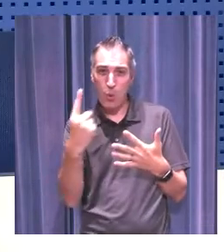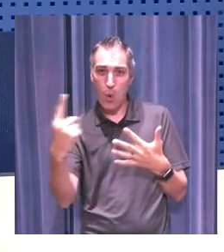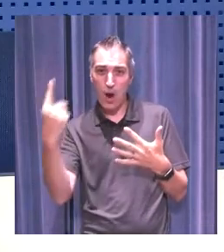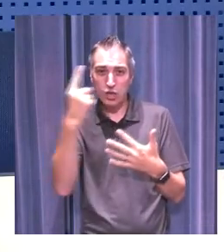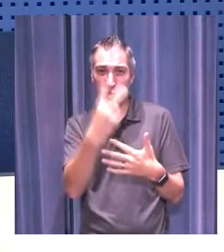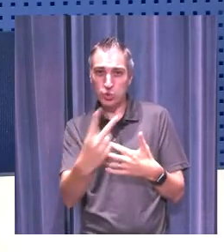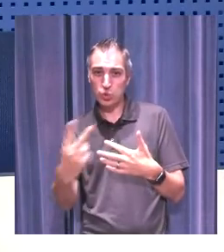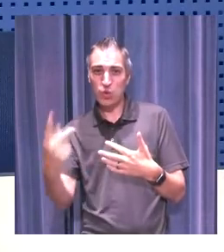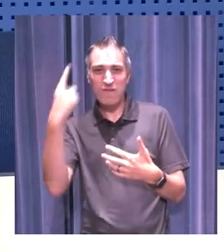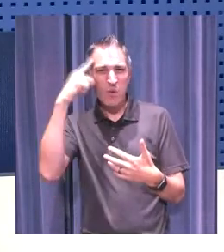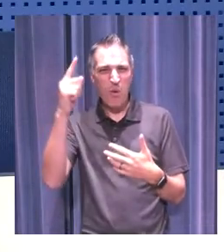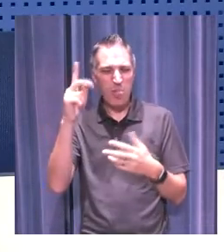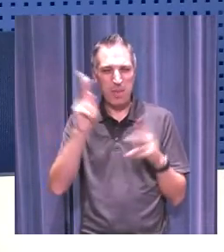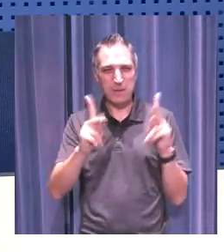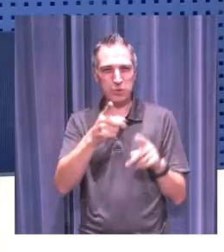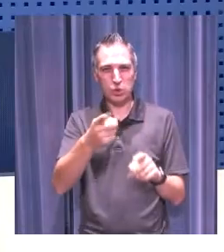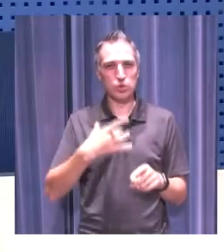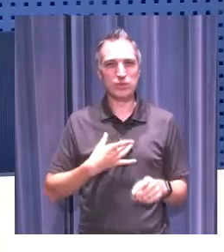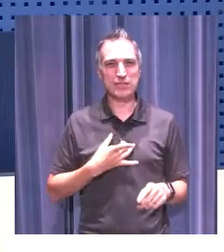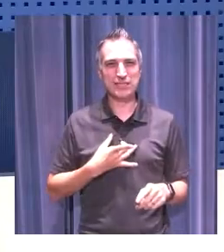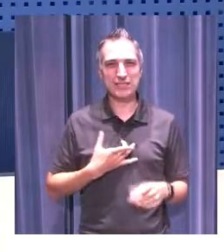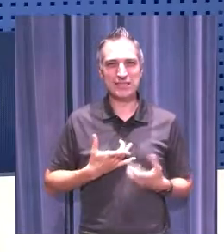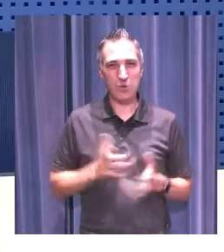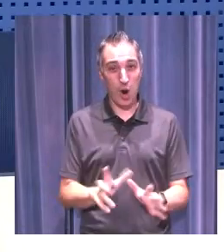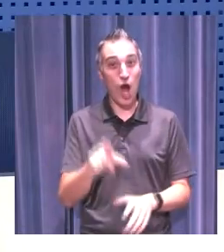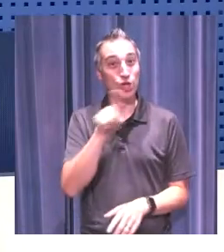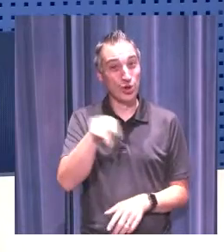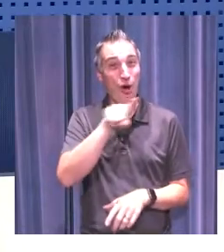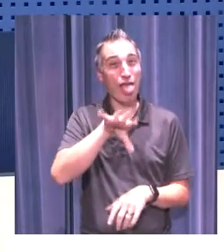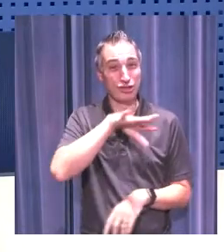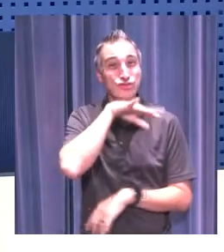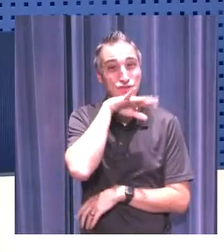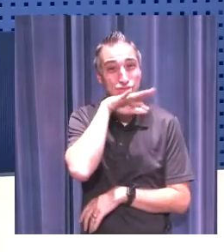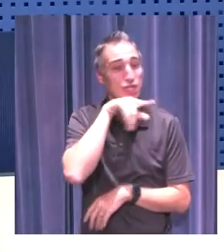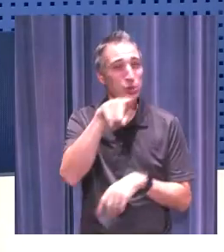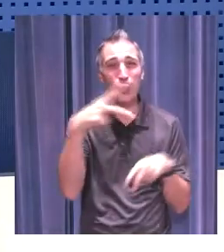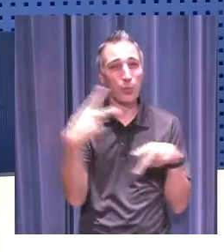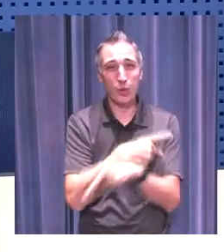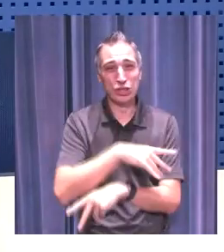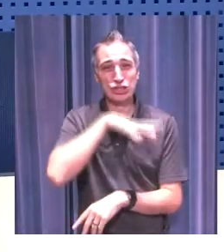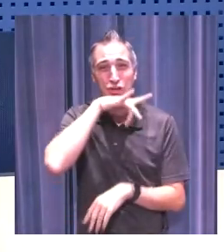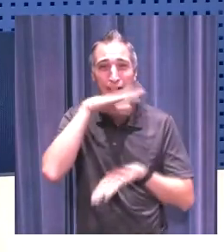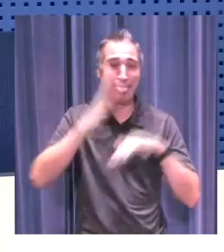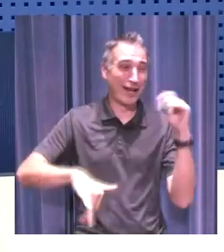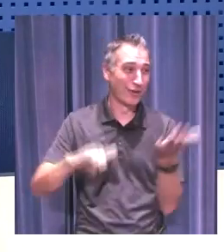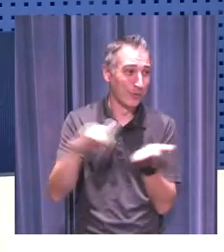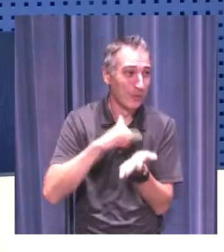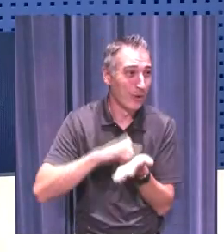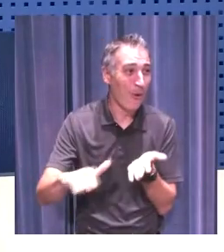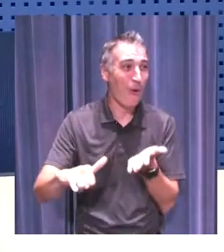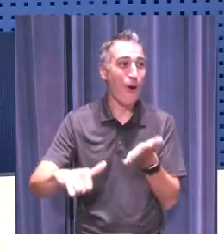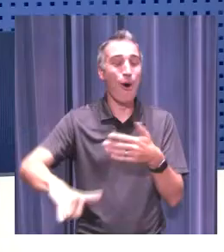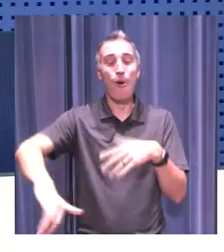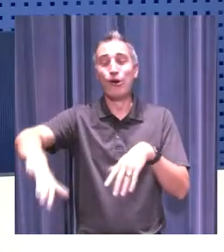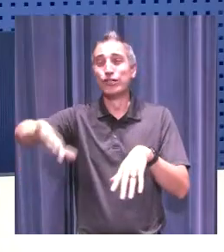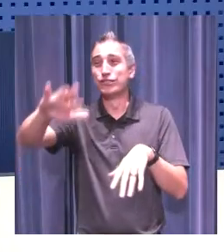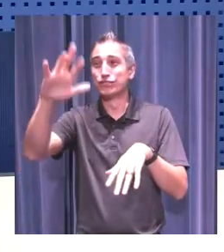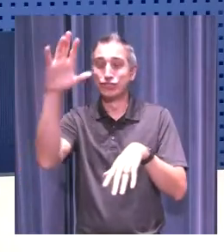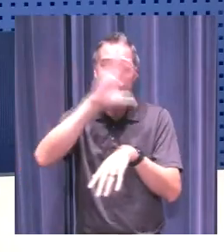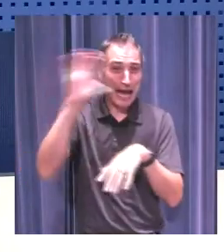people that y'all didn't want. Y'all are crooked. Y'all more crooked than New York,